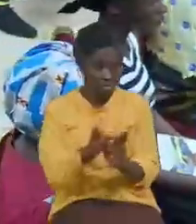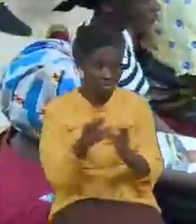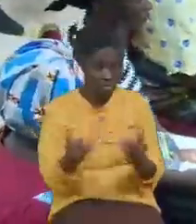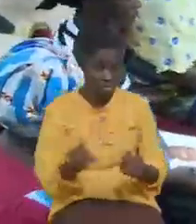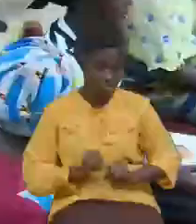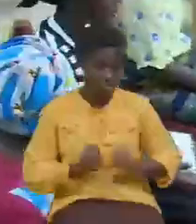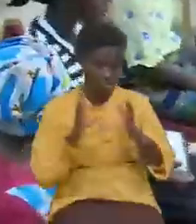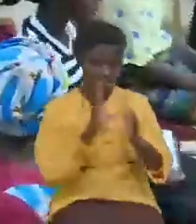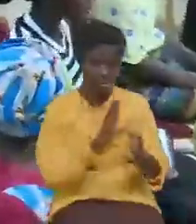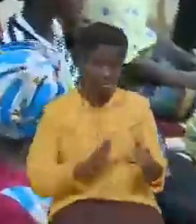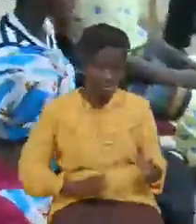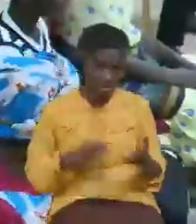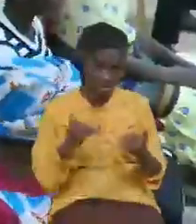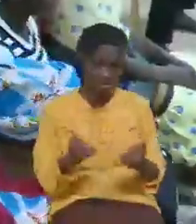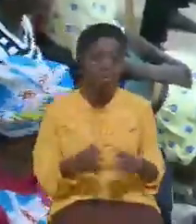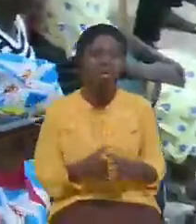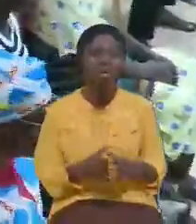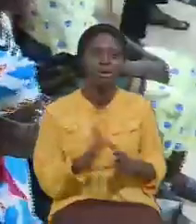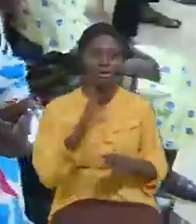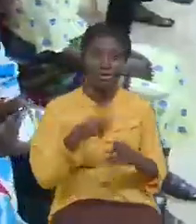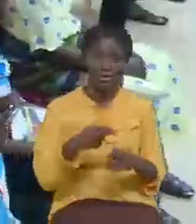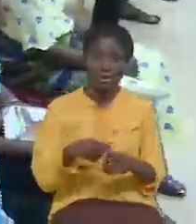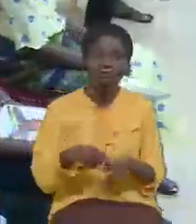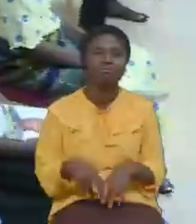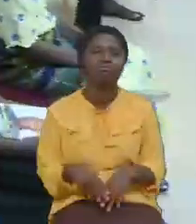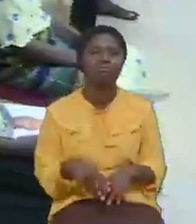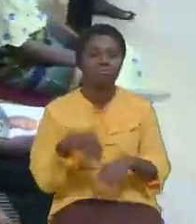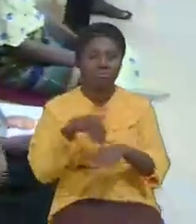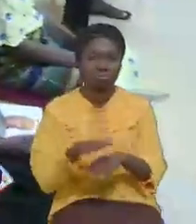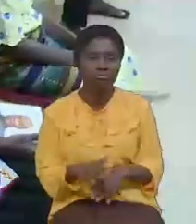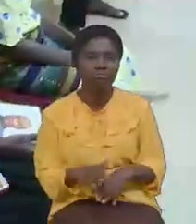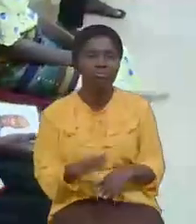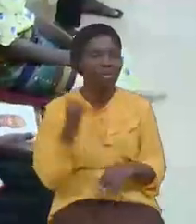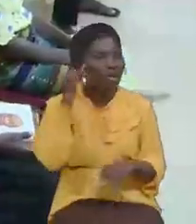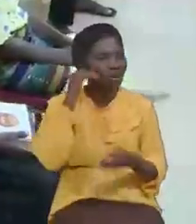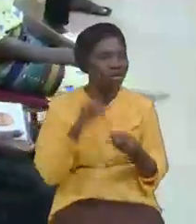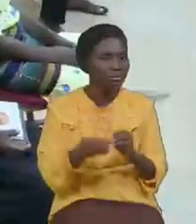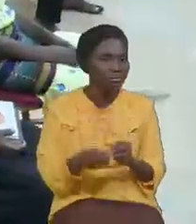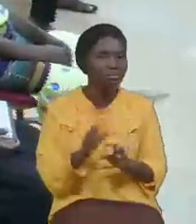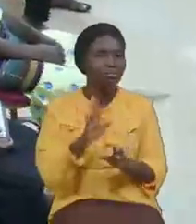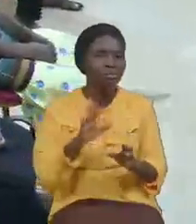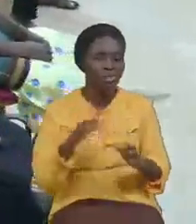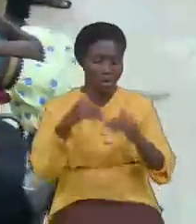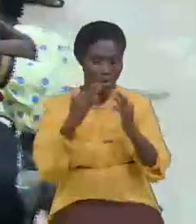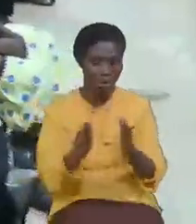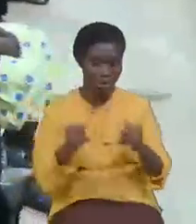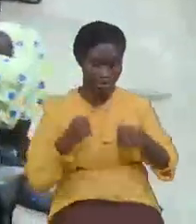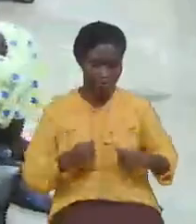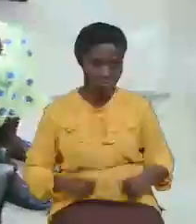name, send your telephone number, your location address via